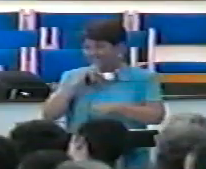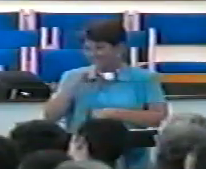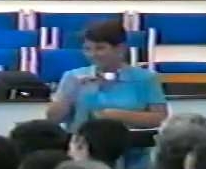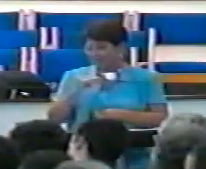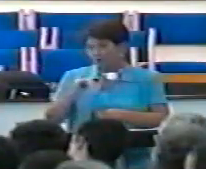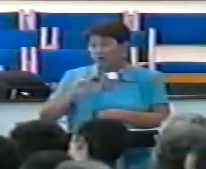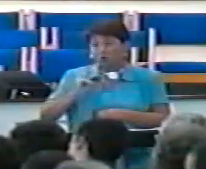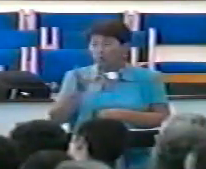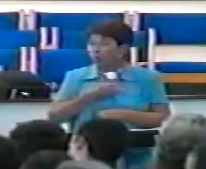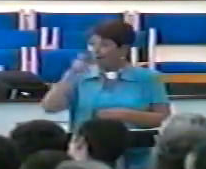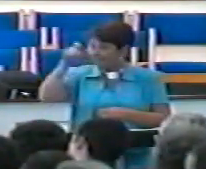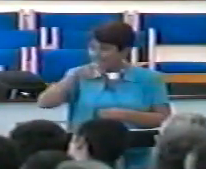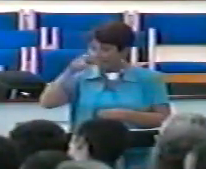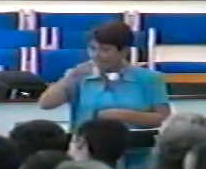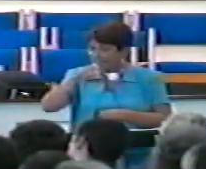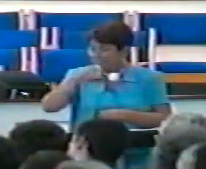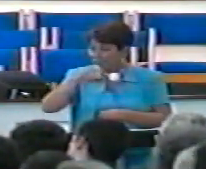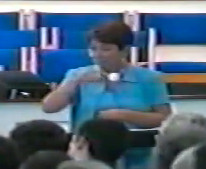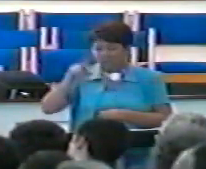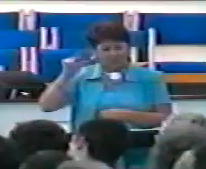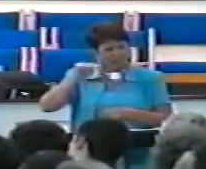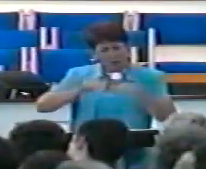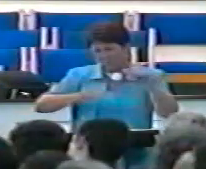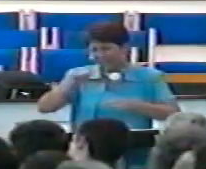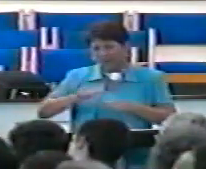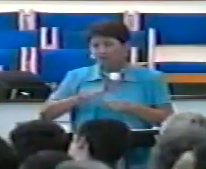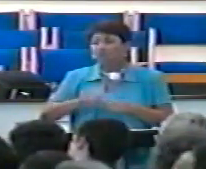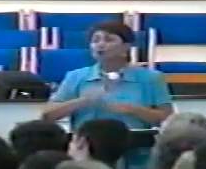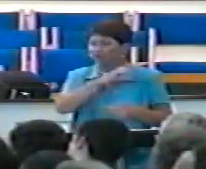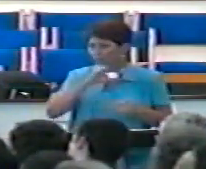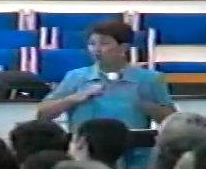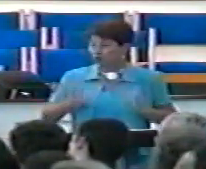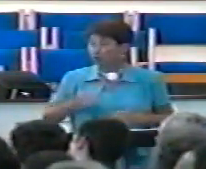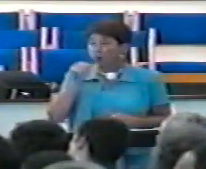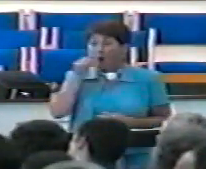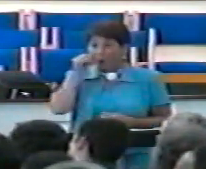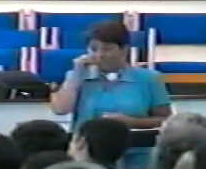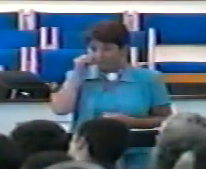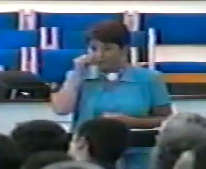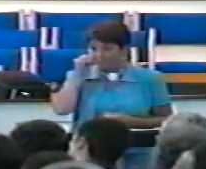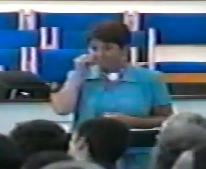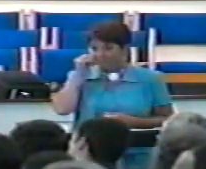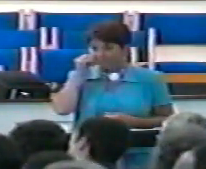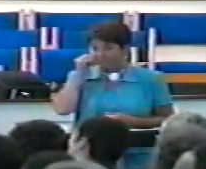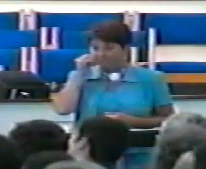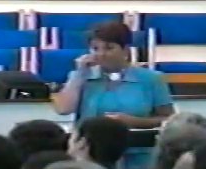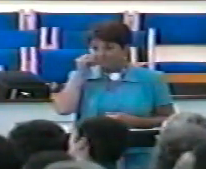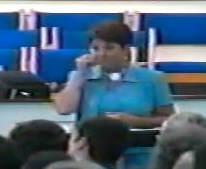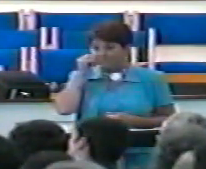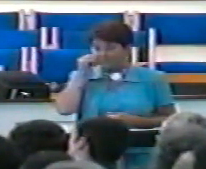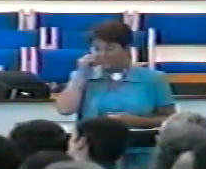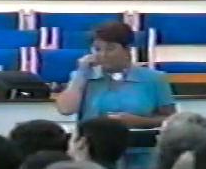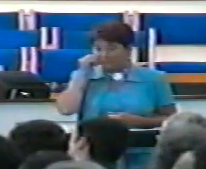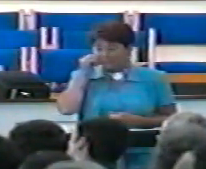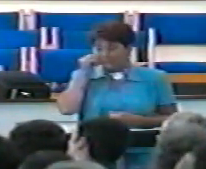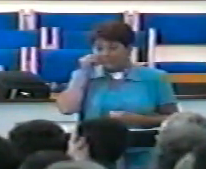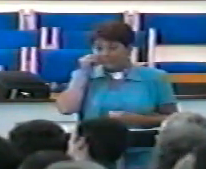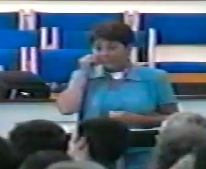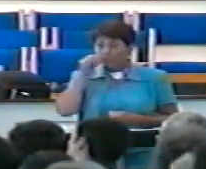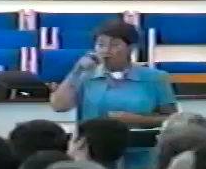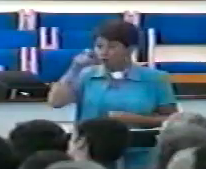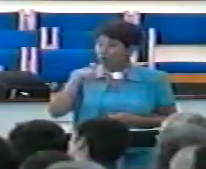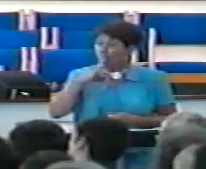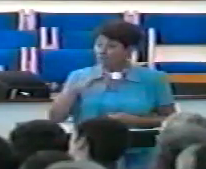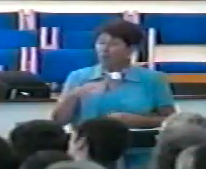today. A Christian home should be a place of strength, and it should be a place of refuge. It should also be a place of